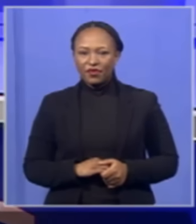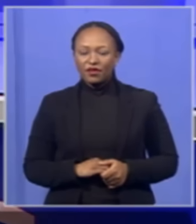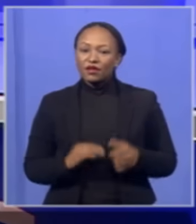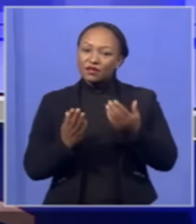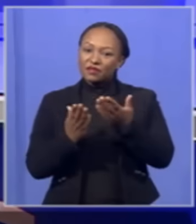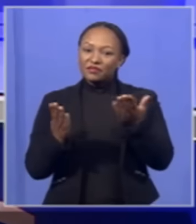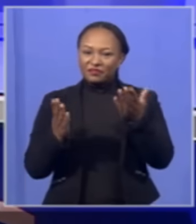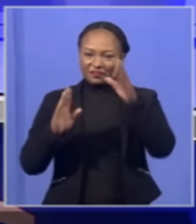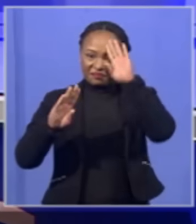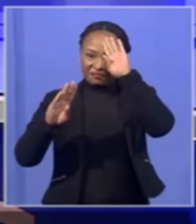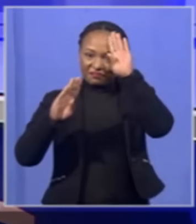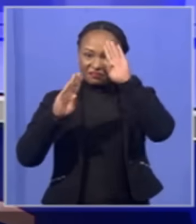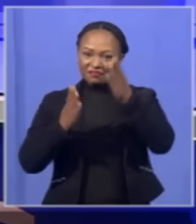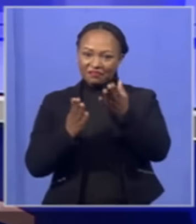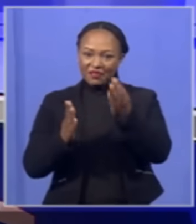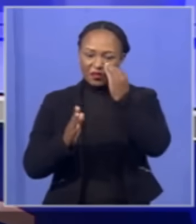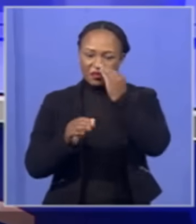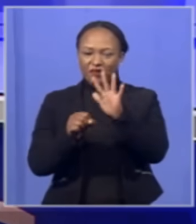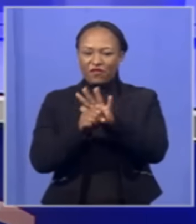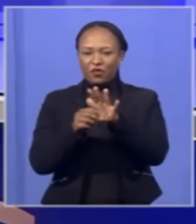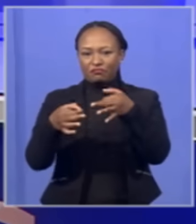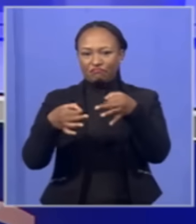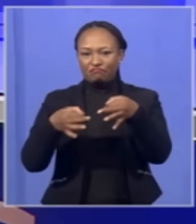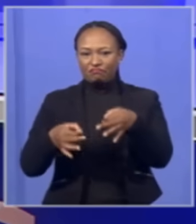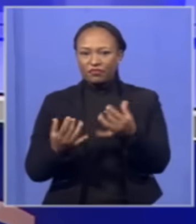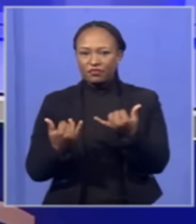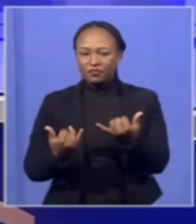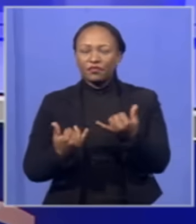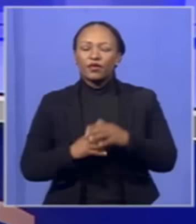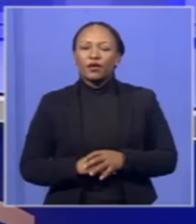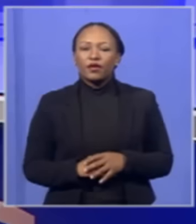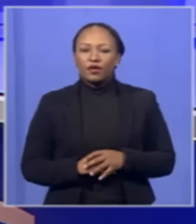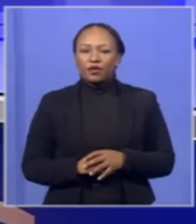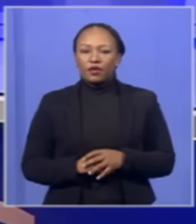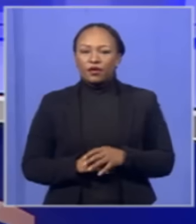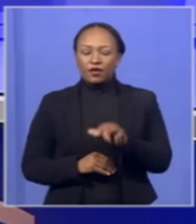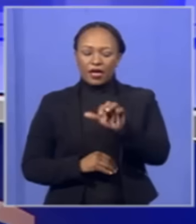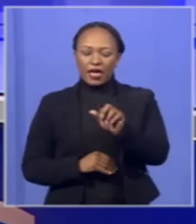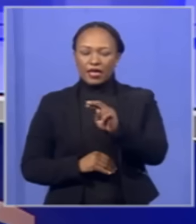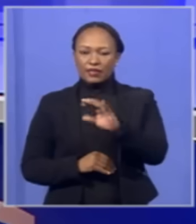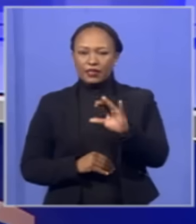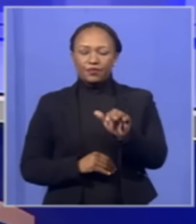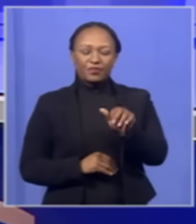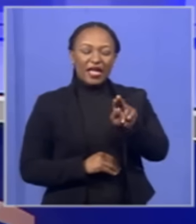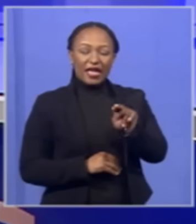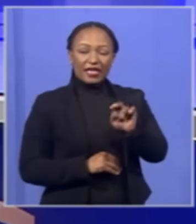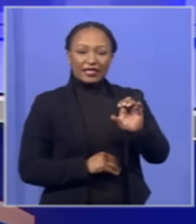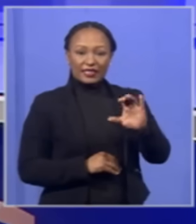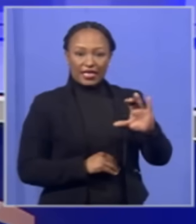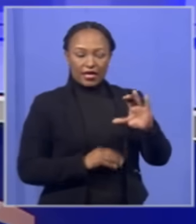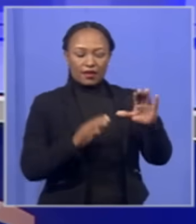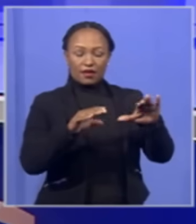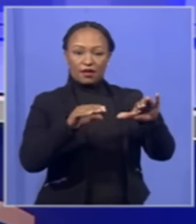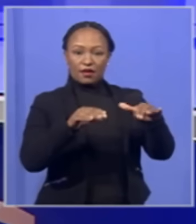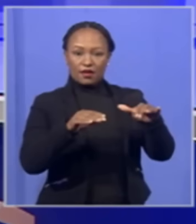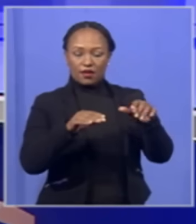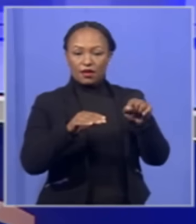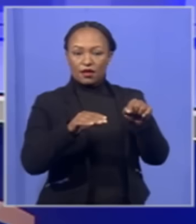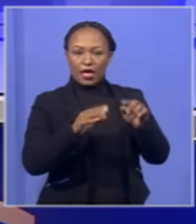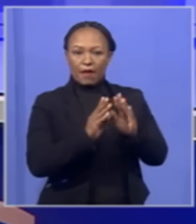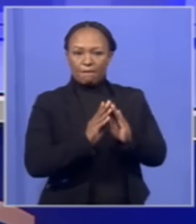Motho madume tla re diale. Tokololo ya komiti khuduthamaga ya bosetšhaba ya ANC yo gape le ntona ya motlakase